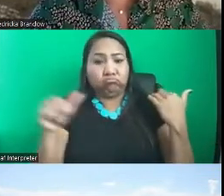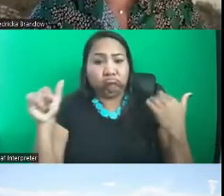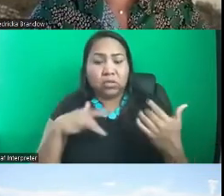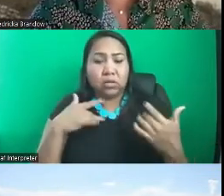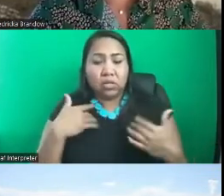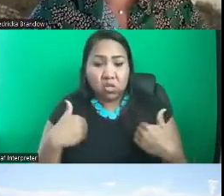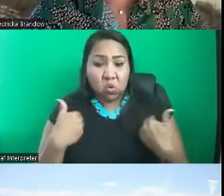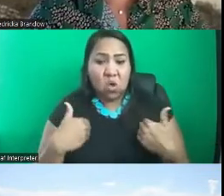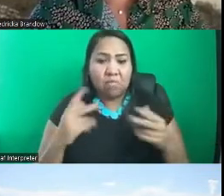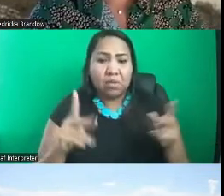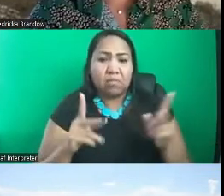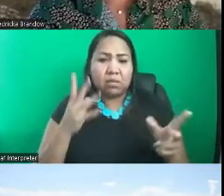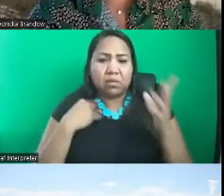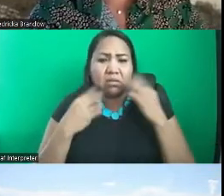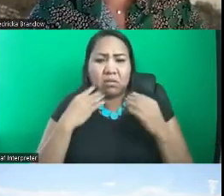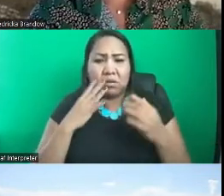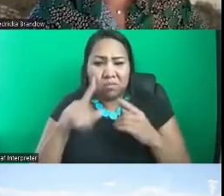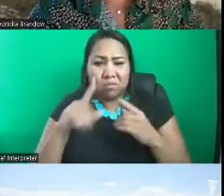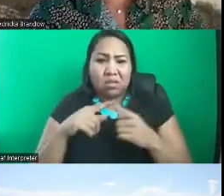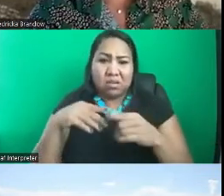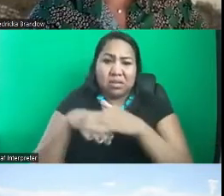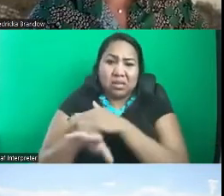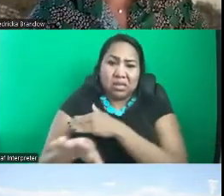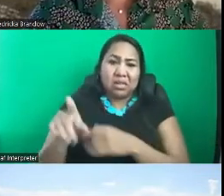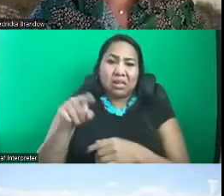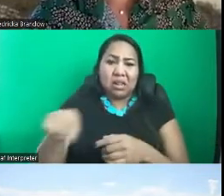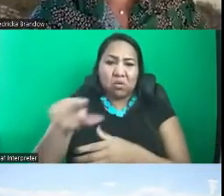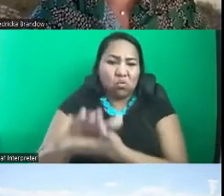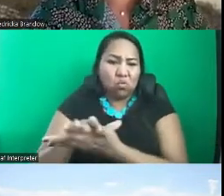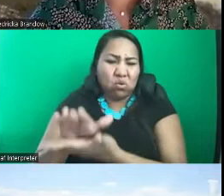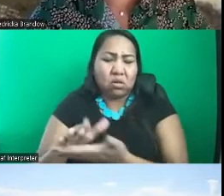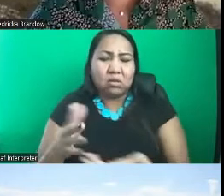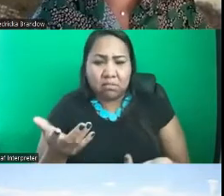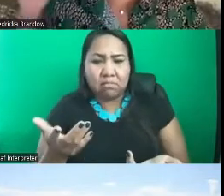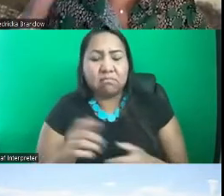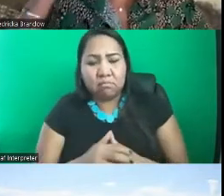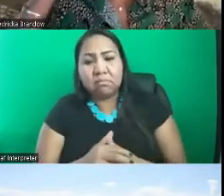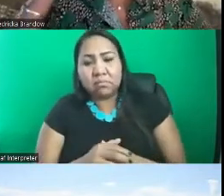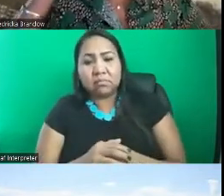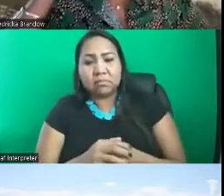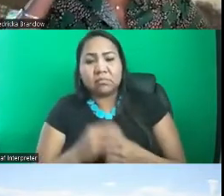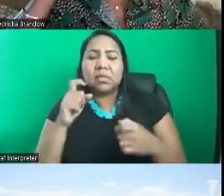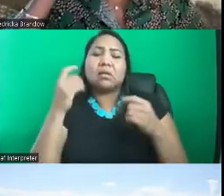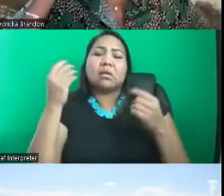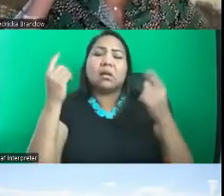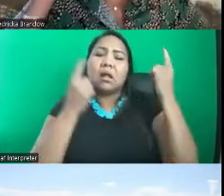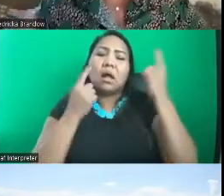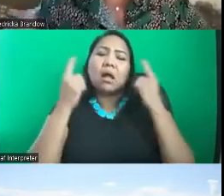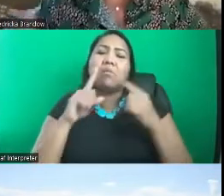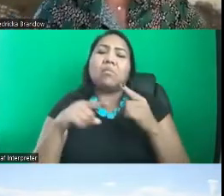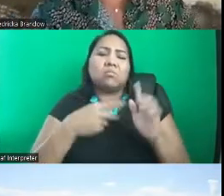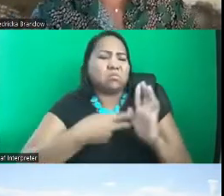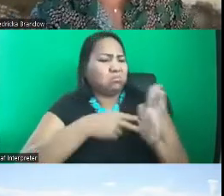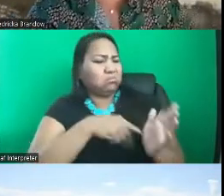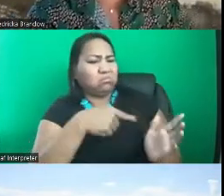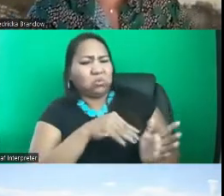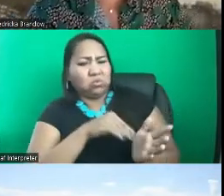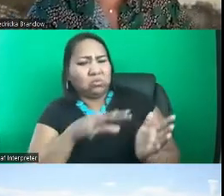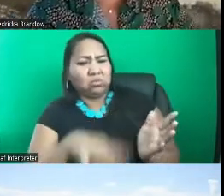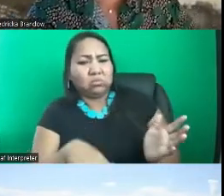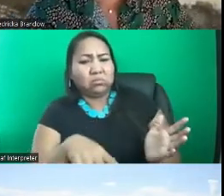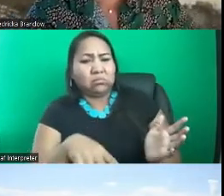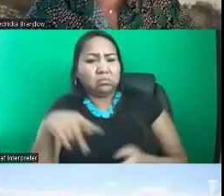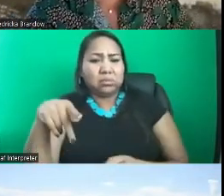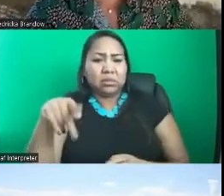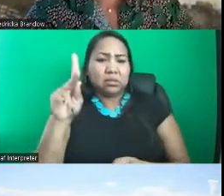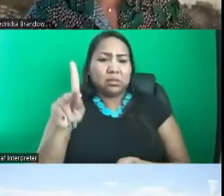engaging in these spaces. So we should consider what this means for students going through PK-12 environments and